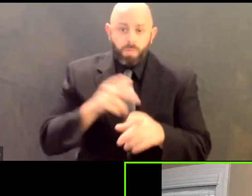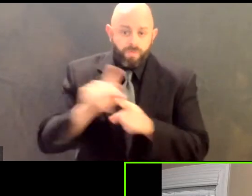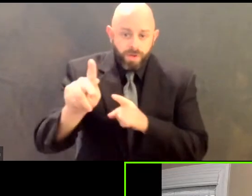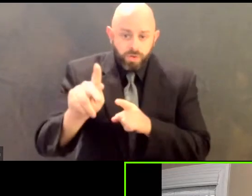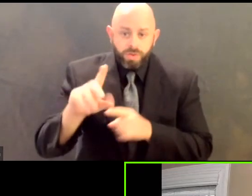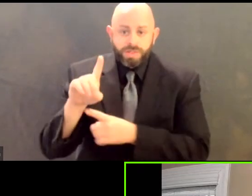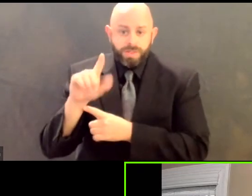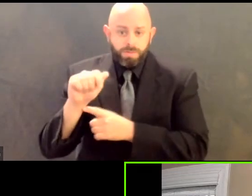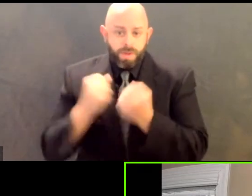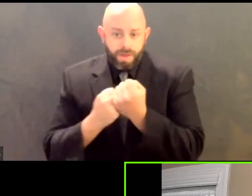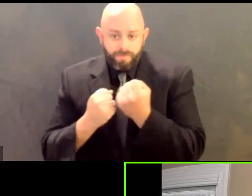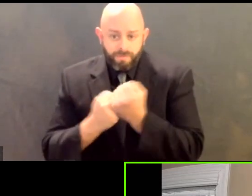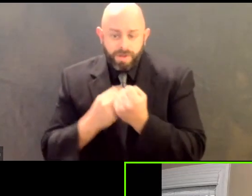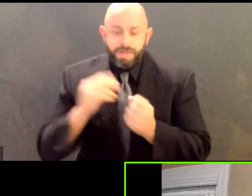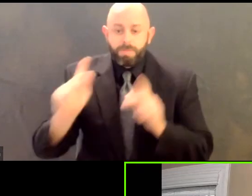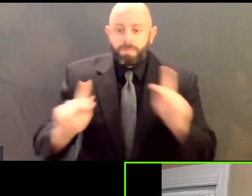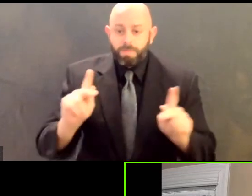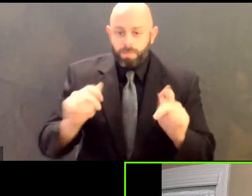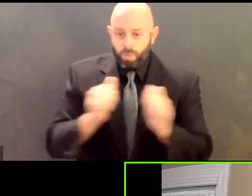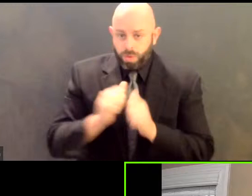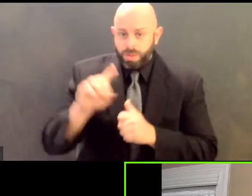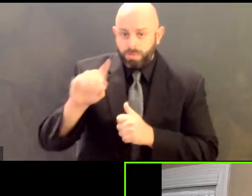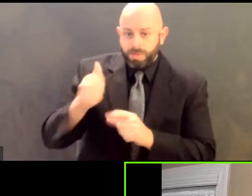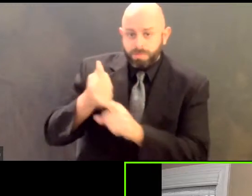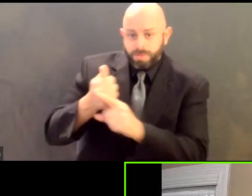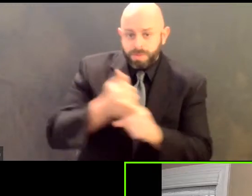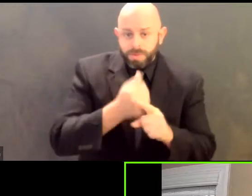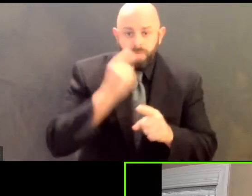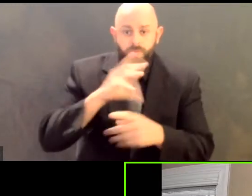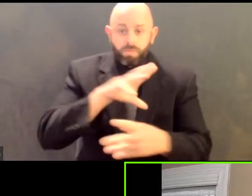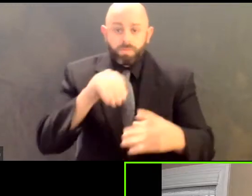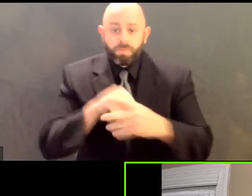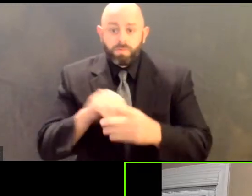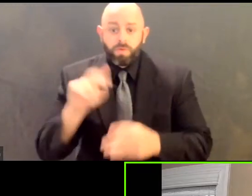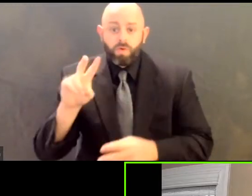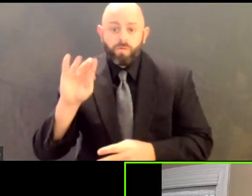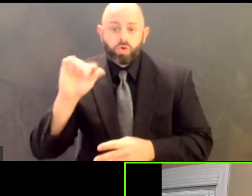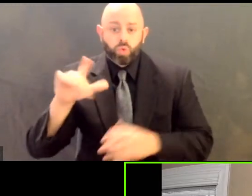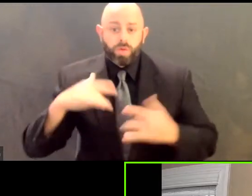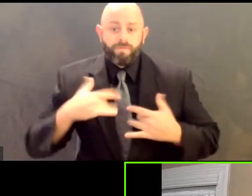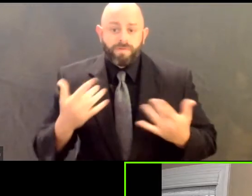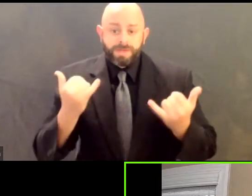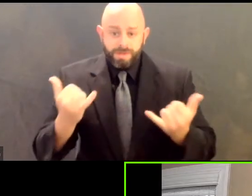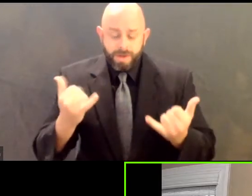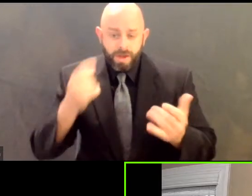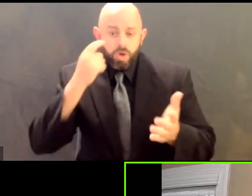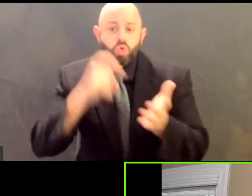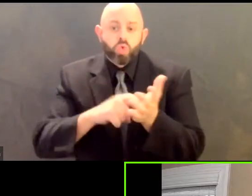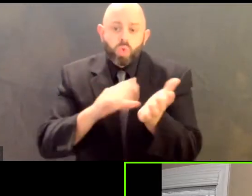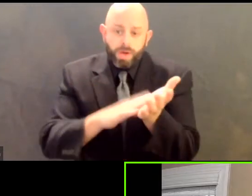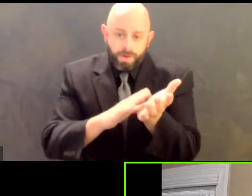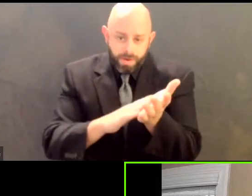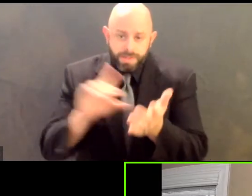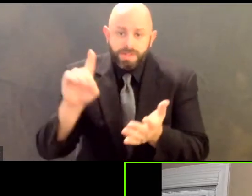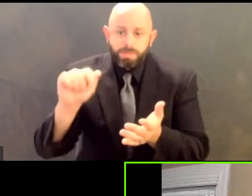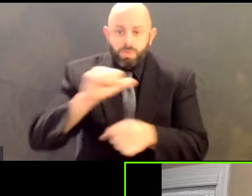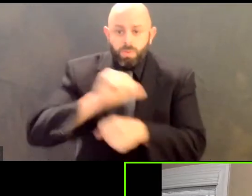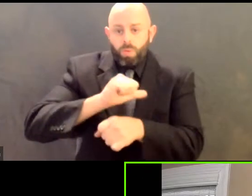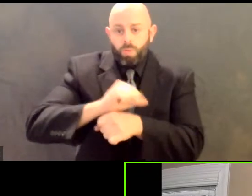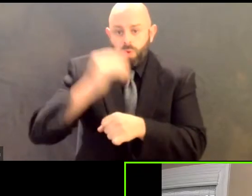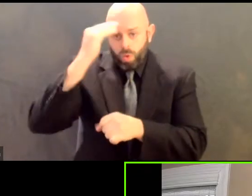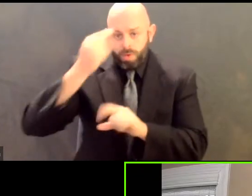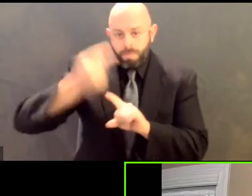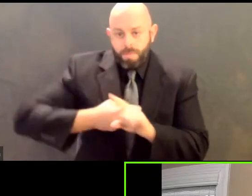advocates, and individuals with disabilities for being a part of this virtual event today to recognize Disability Employment Awareness Month in